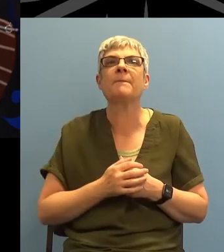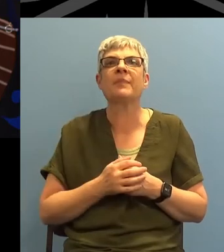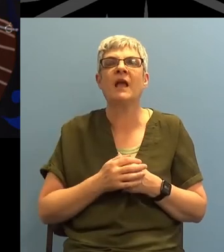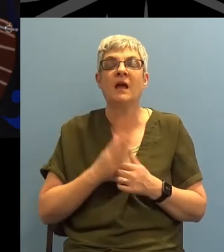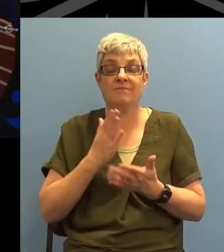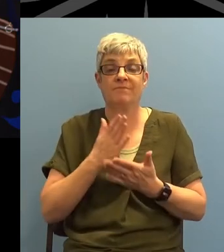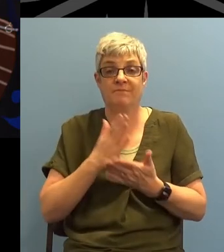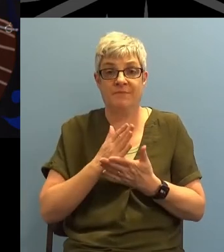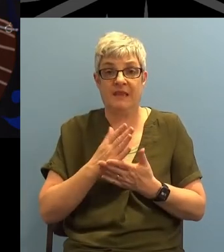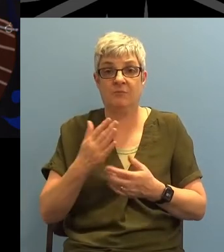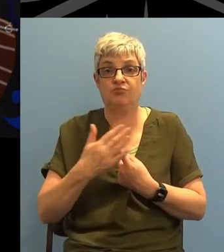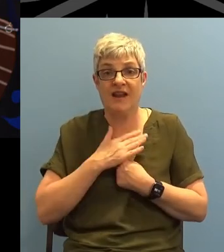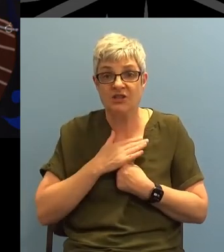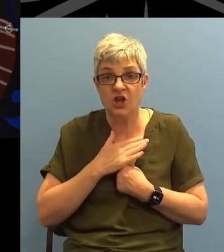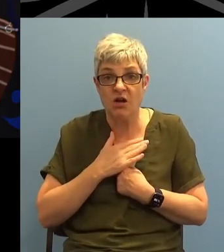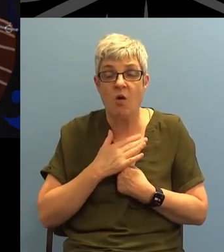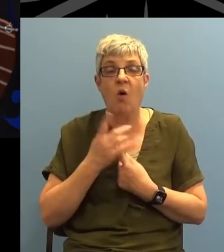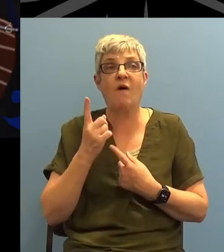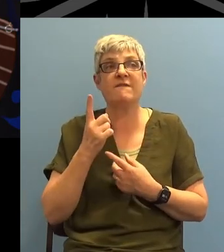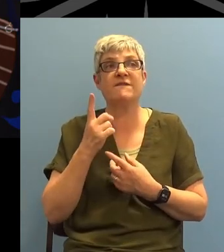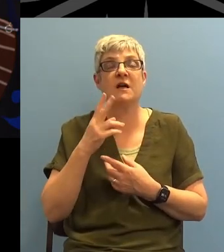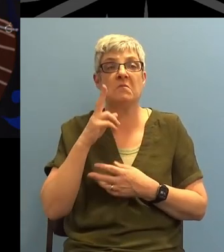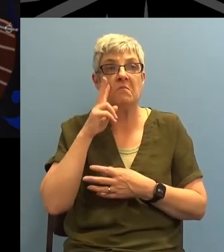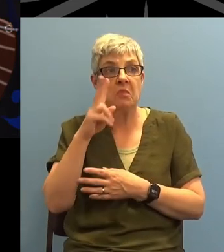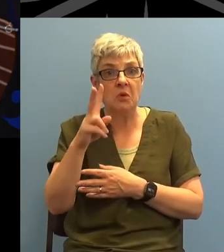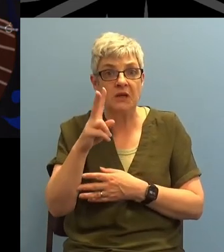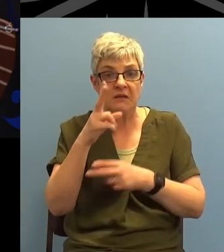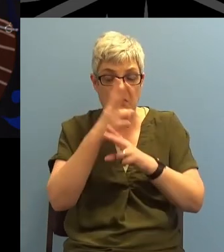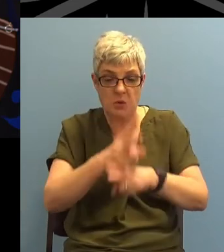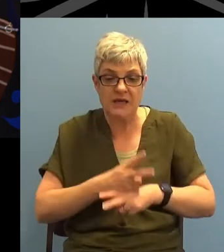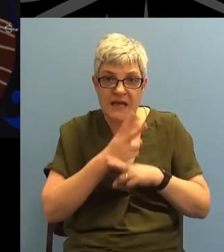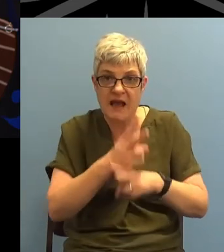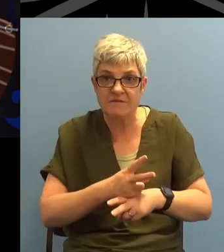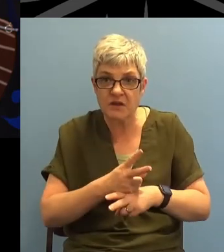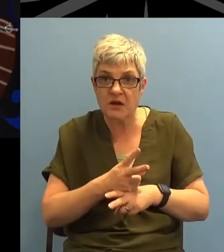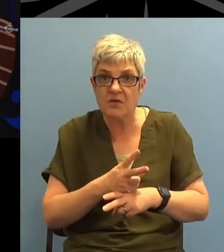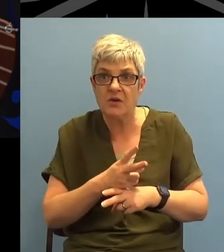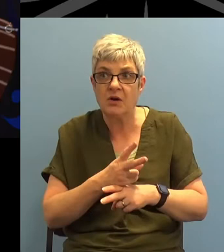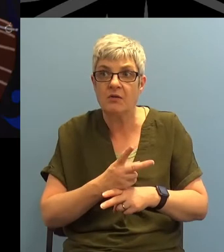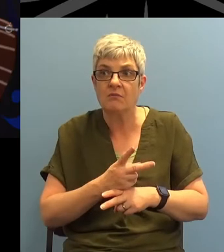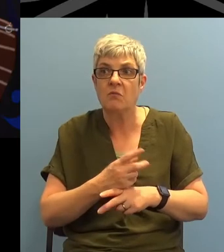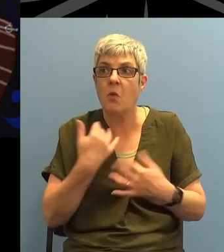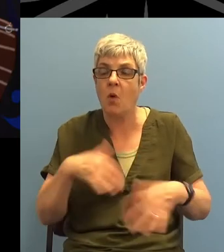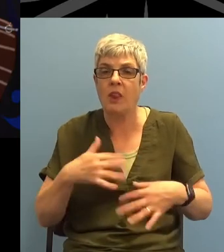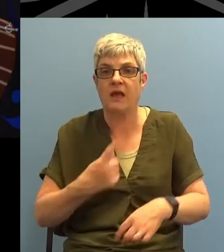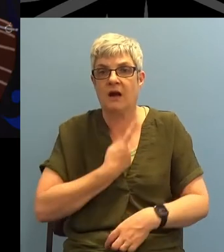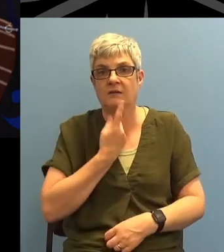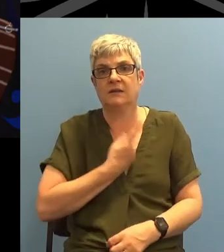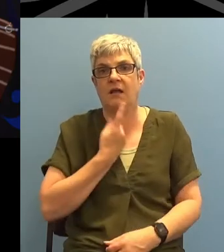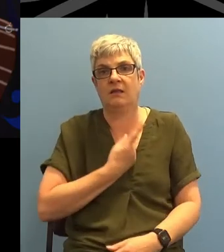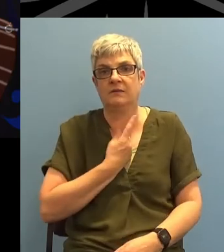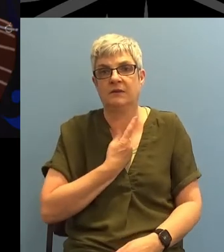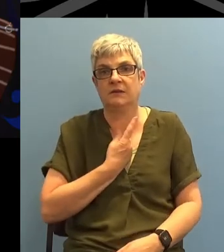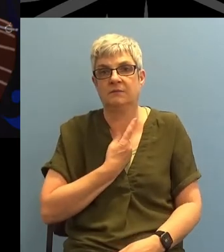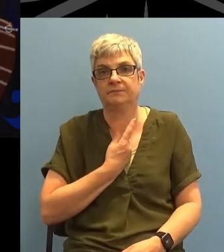even the pressure of looking after only ourselves.